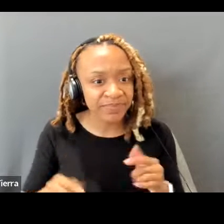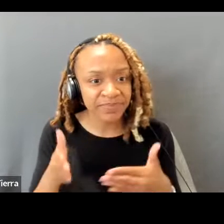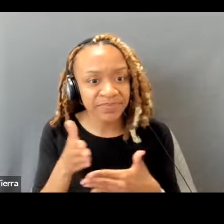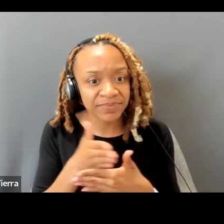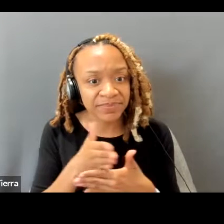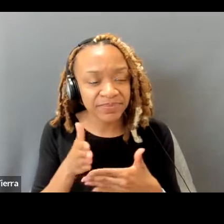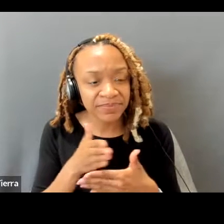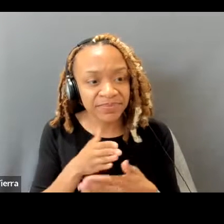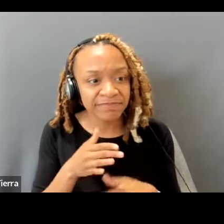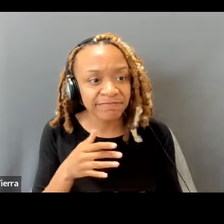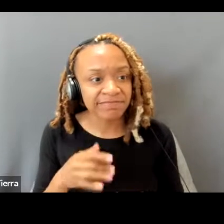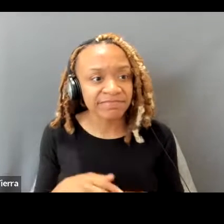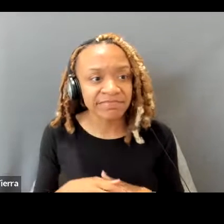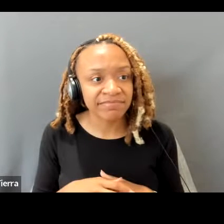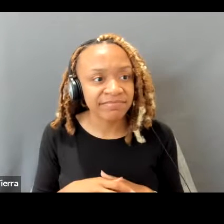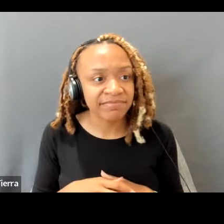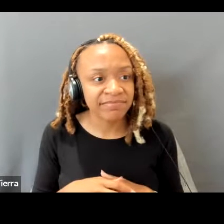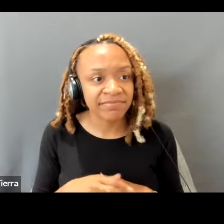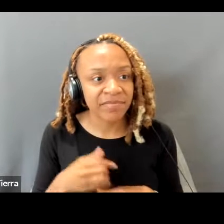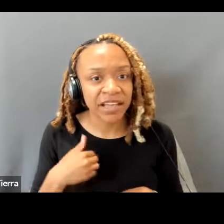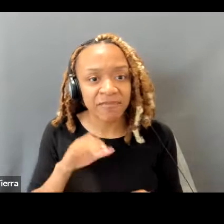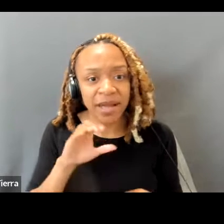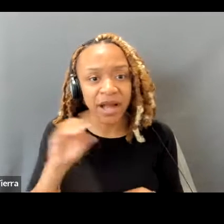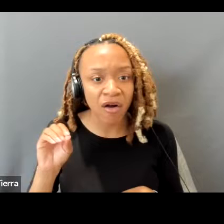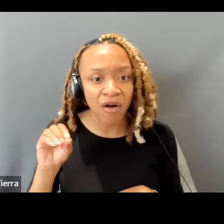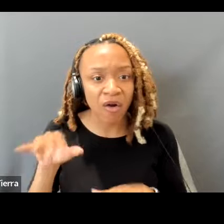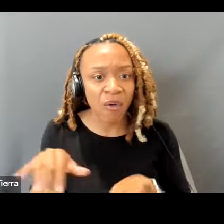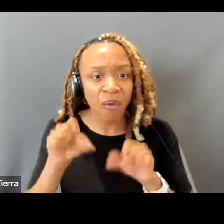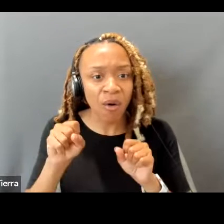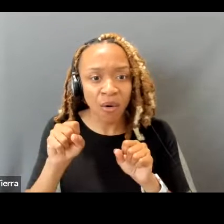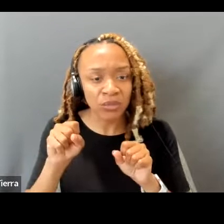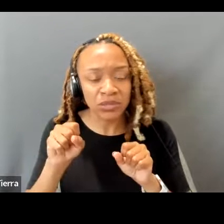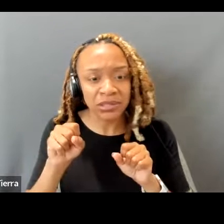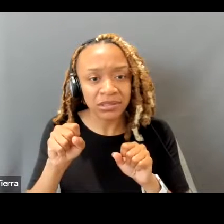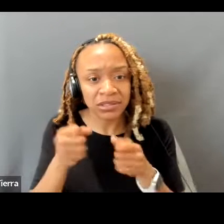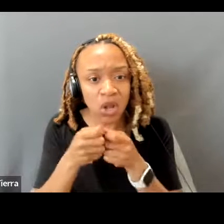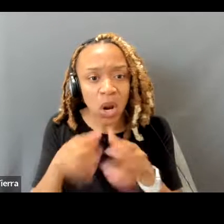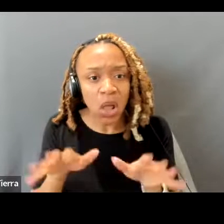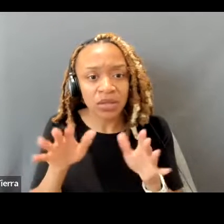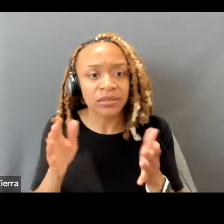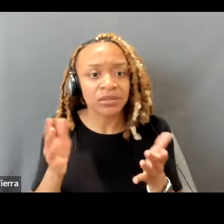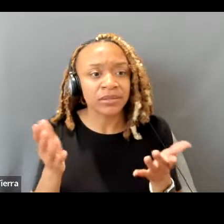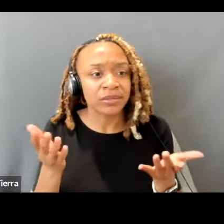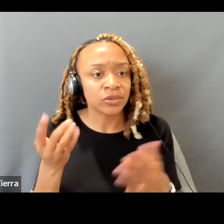Did I like lose my co-host abilities or something?